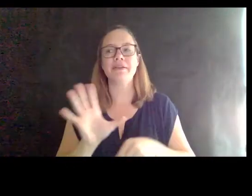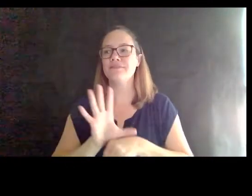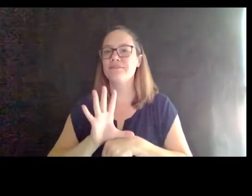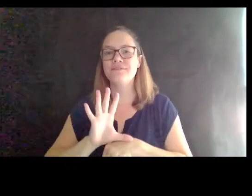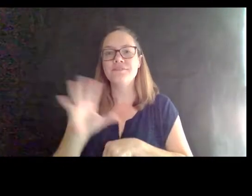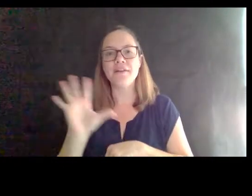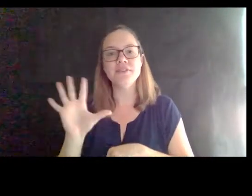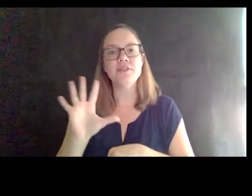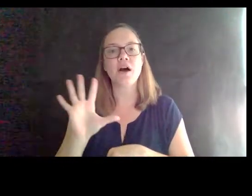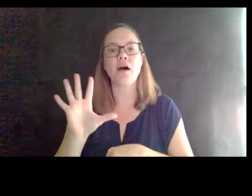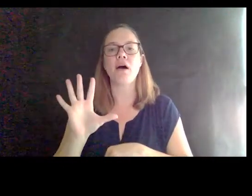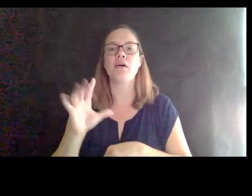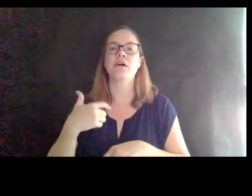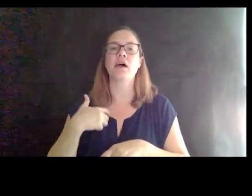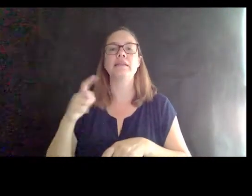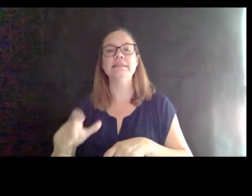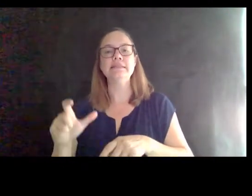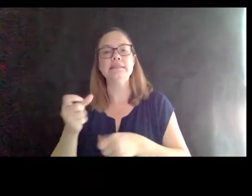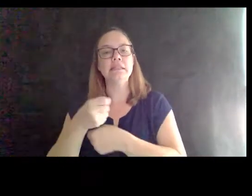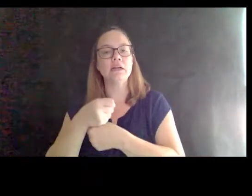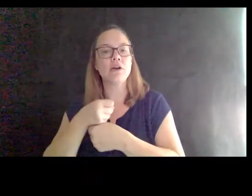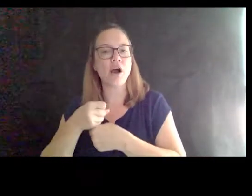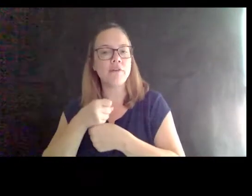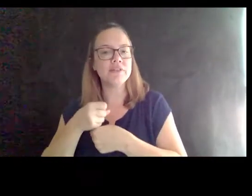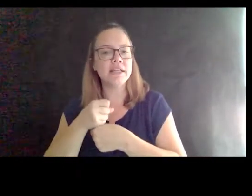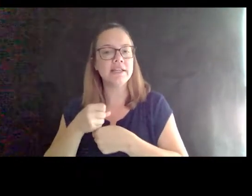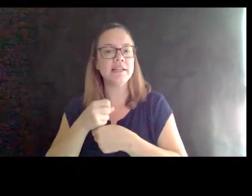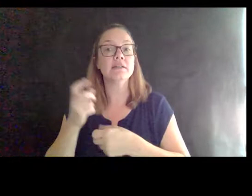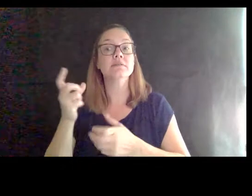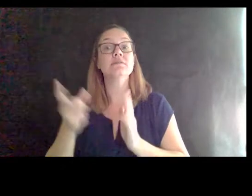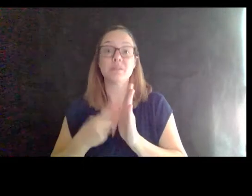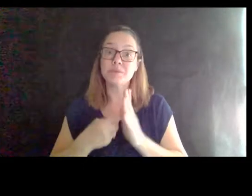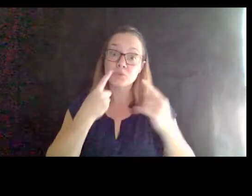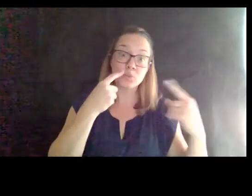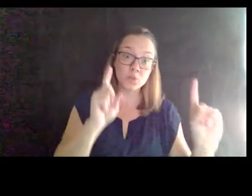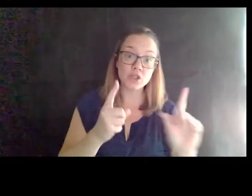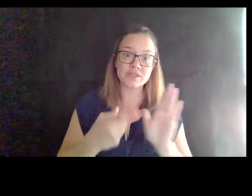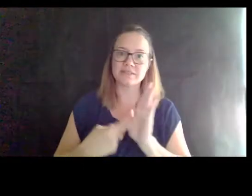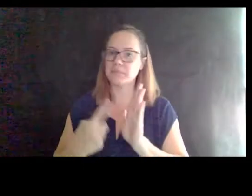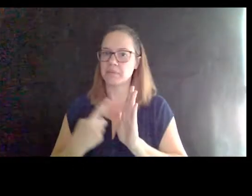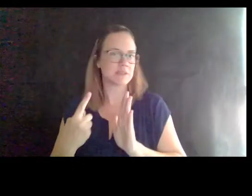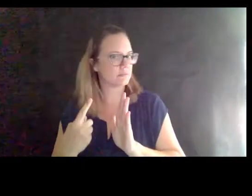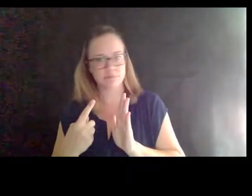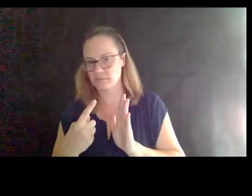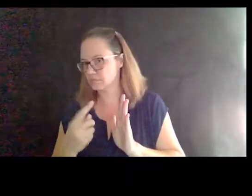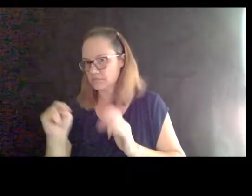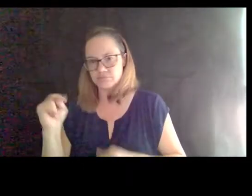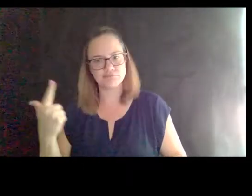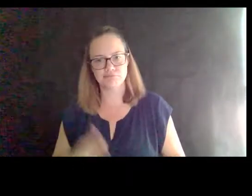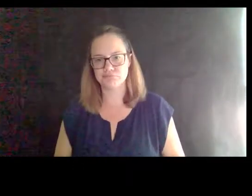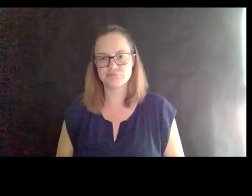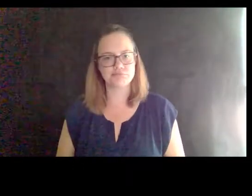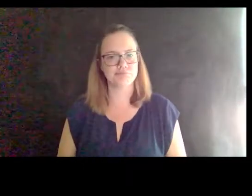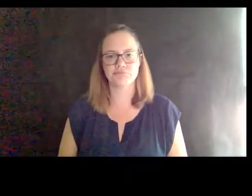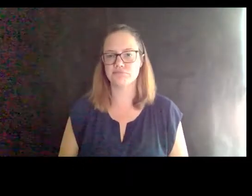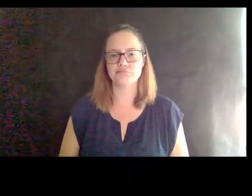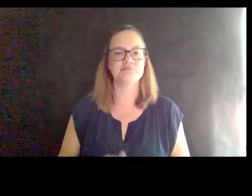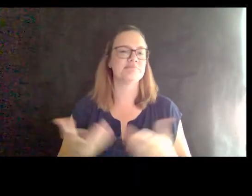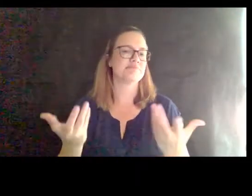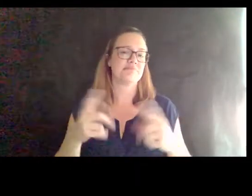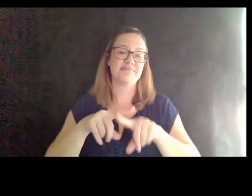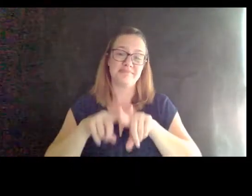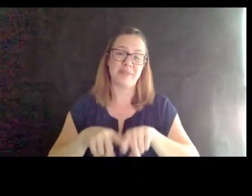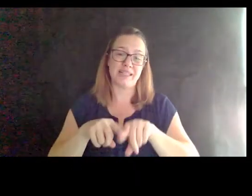group that loves to have a cup of coffee. And sometimes that works for people and some people it doesn't work for. So it's really kind of